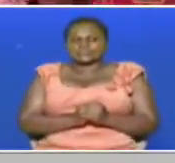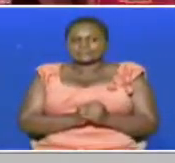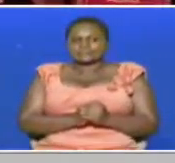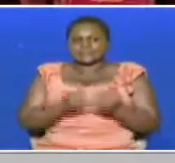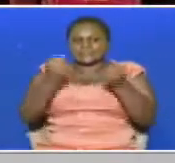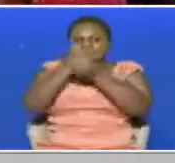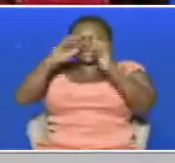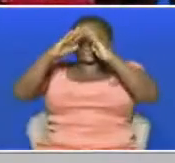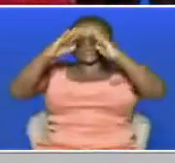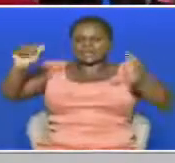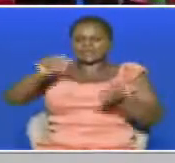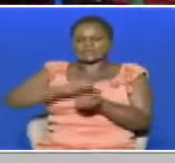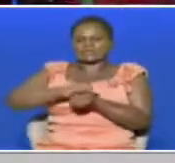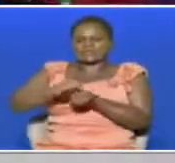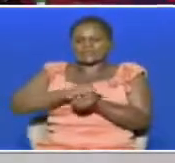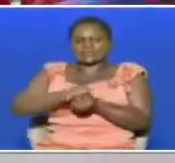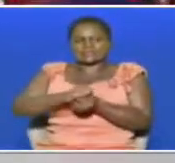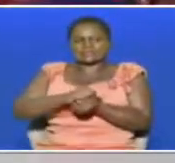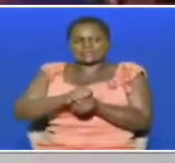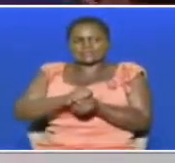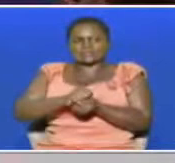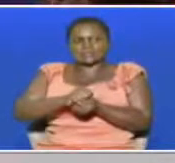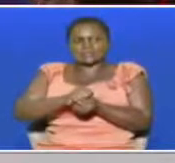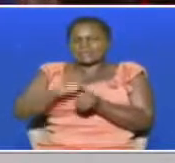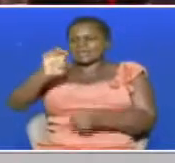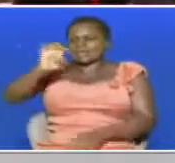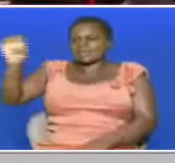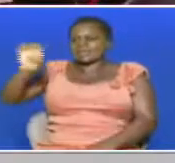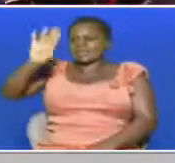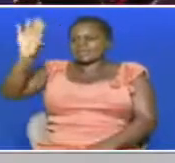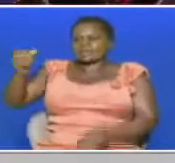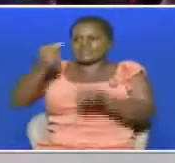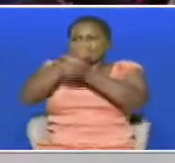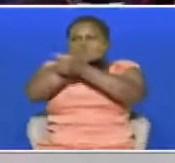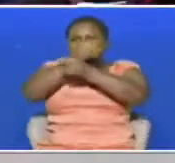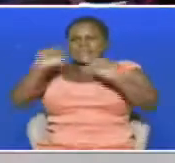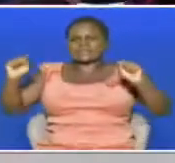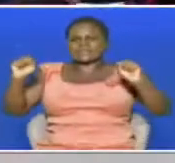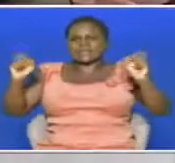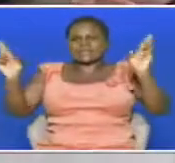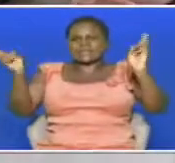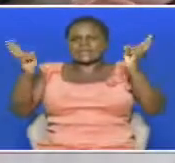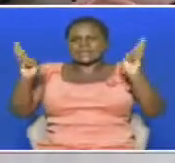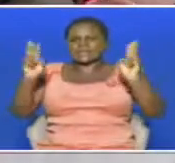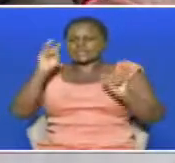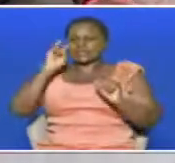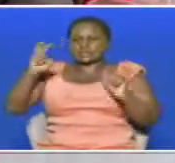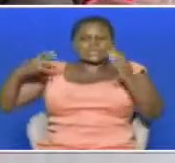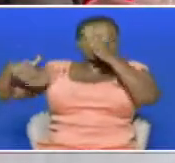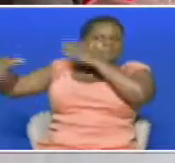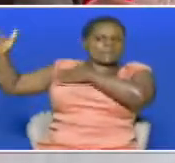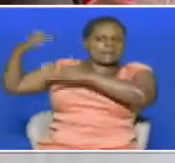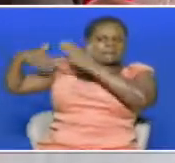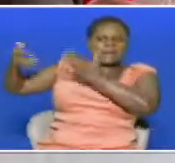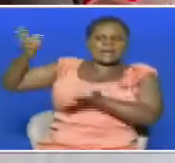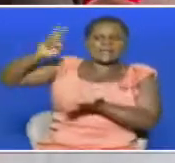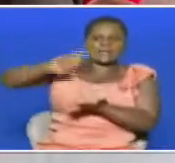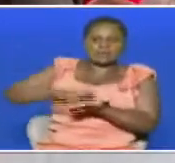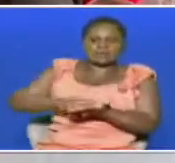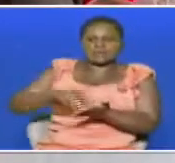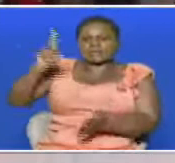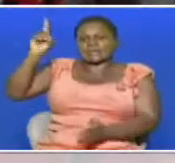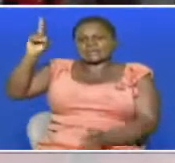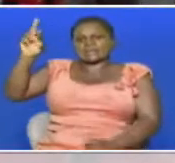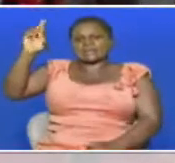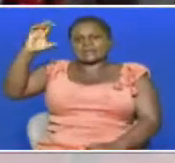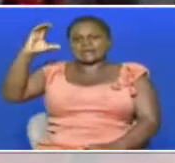State House Friday played host to section of East African presidents ready to witness history being written as